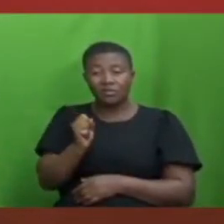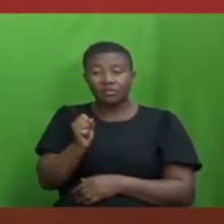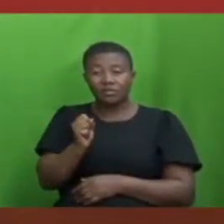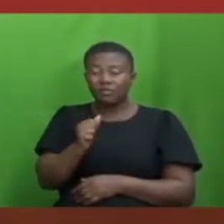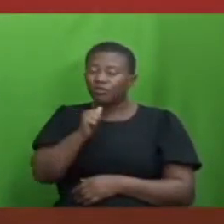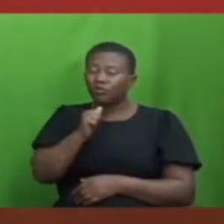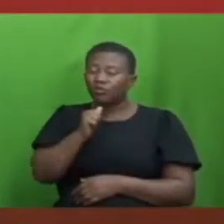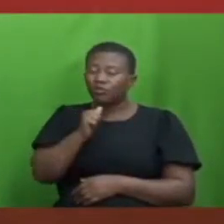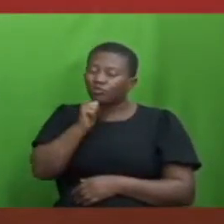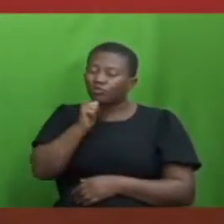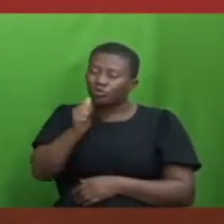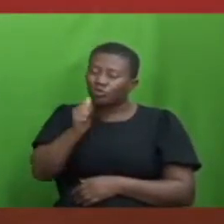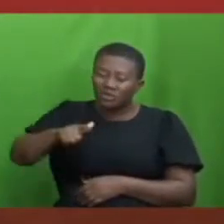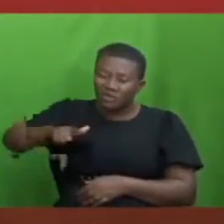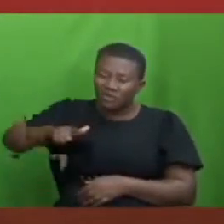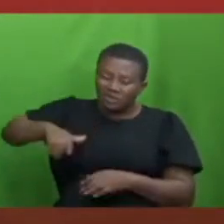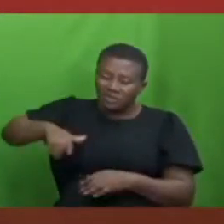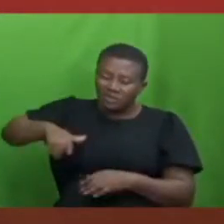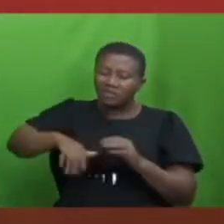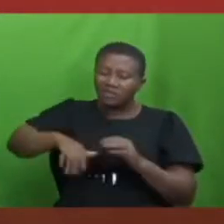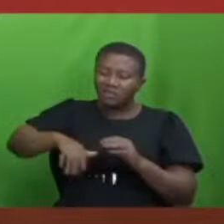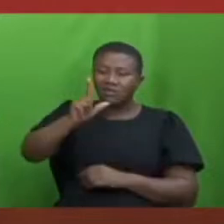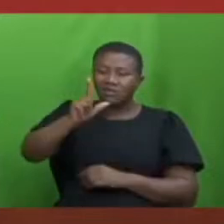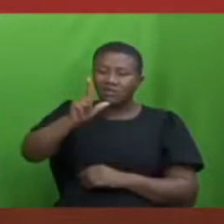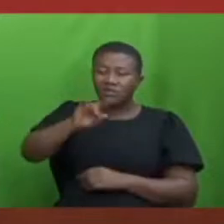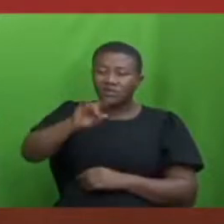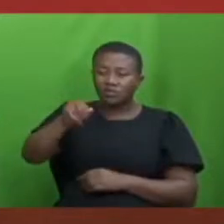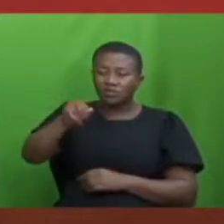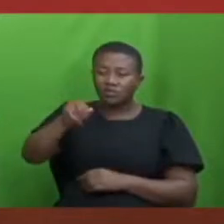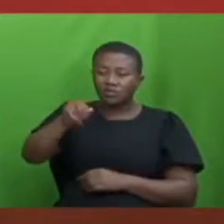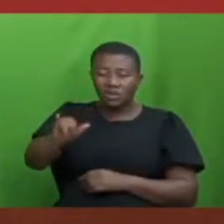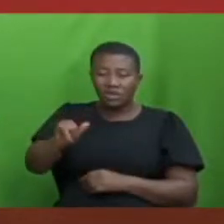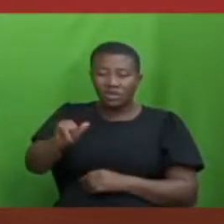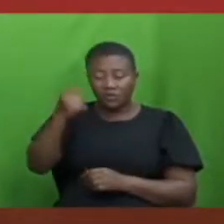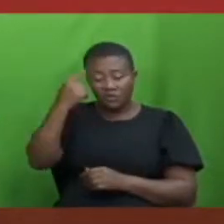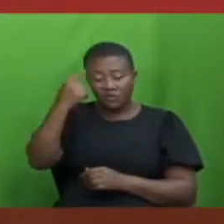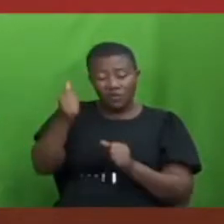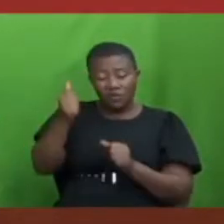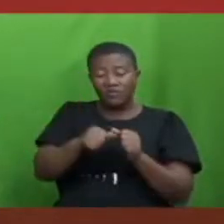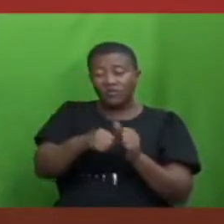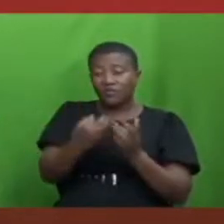not later than the 31st of July of each financial year,